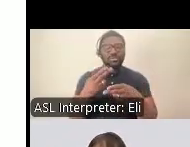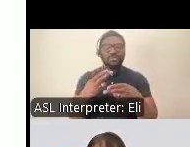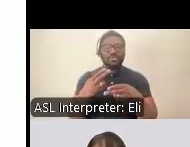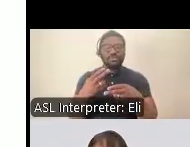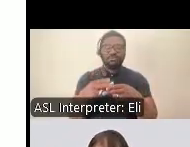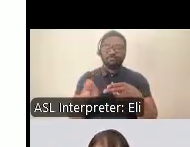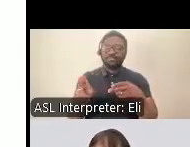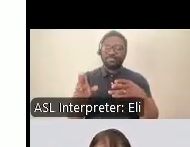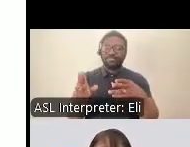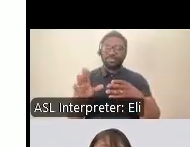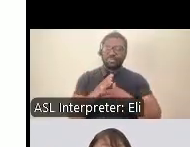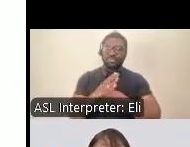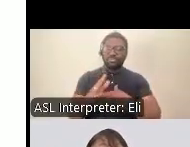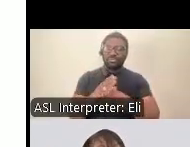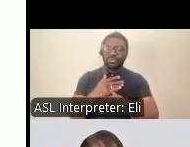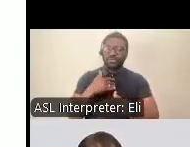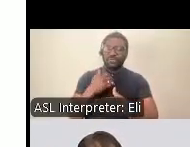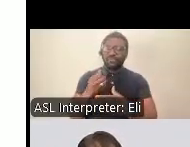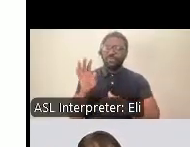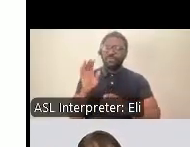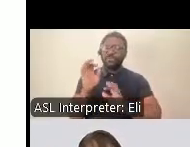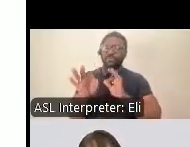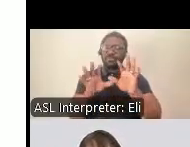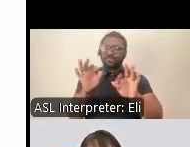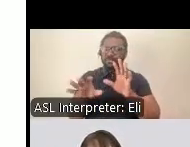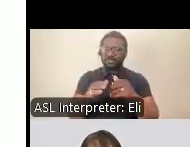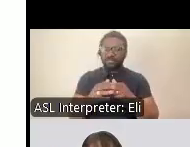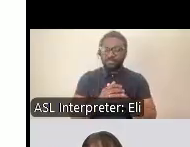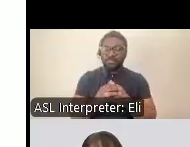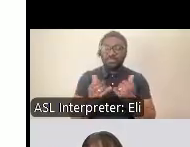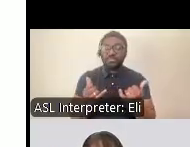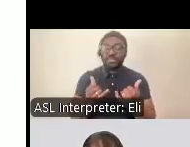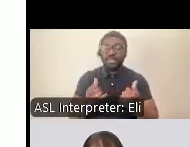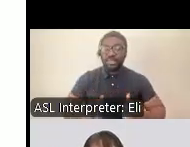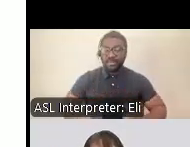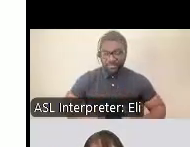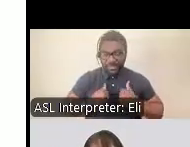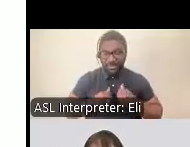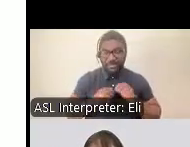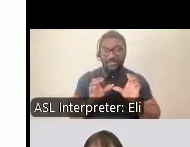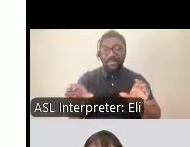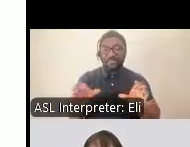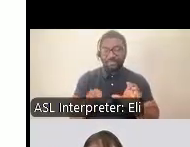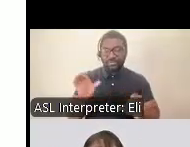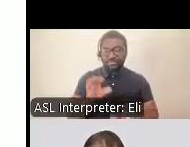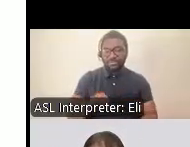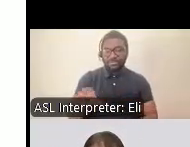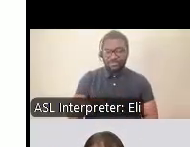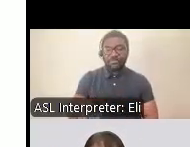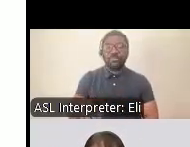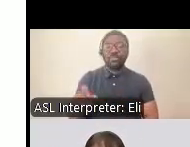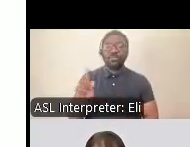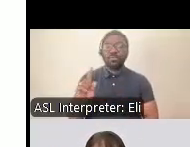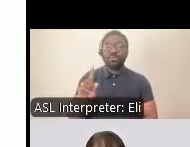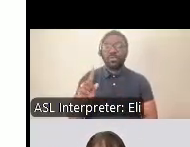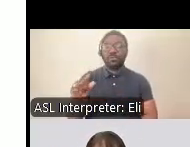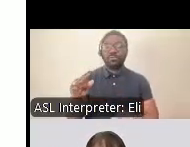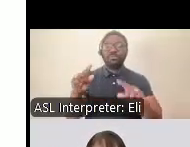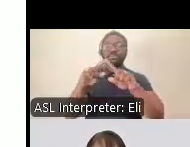and housekeeping tips. Today's webinar is live captioned, and the captions appear below the slide